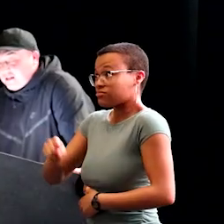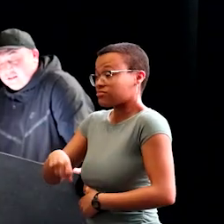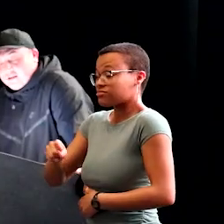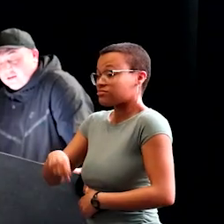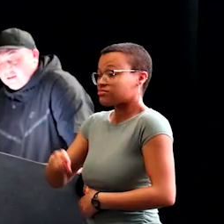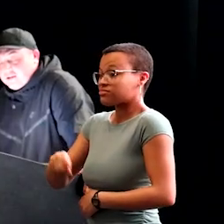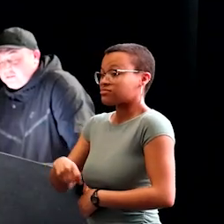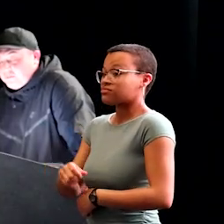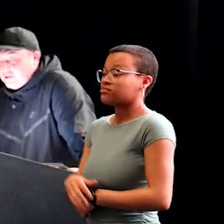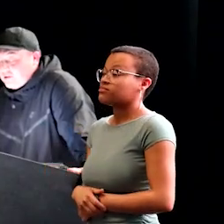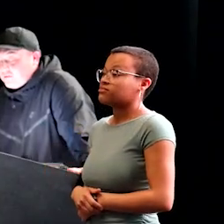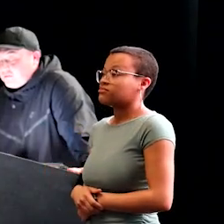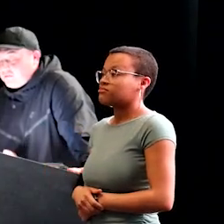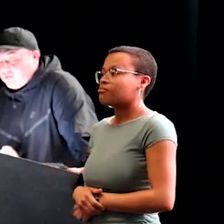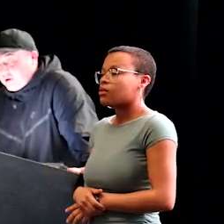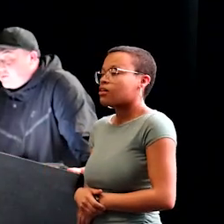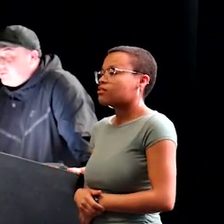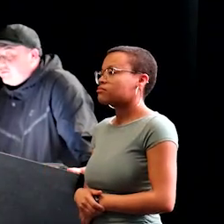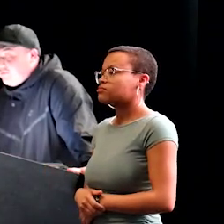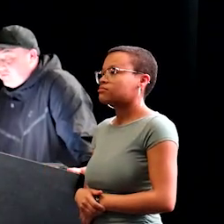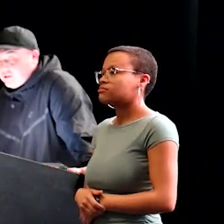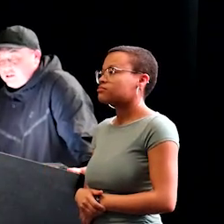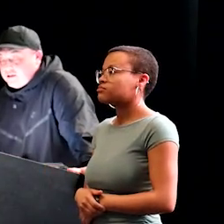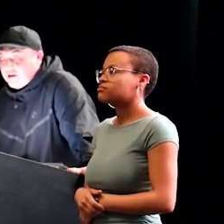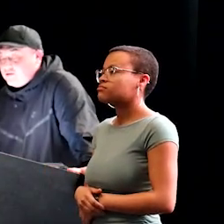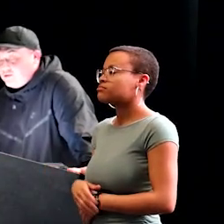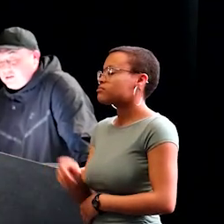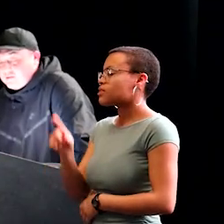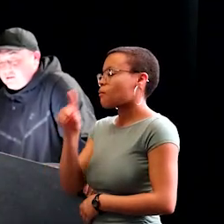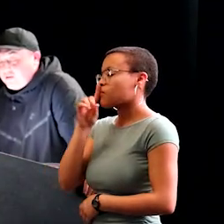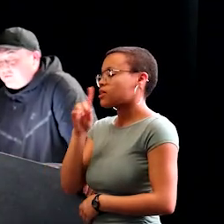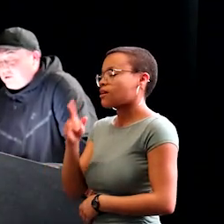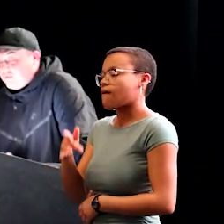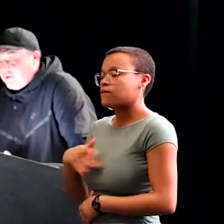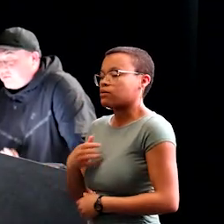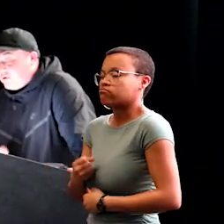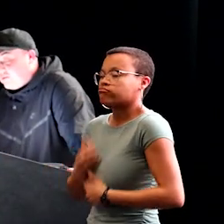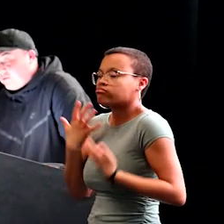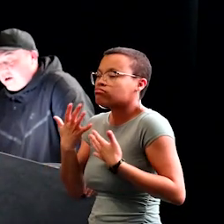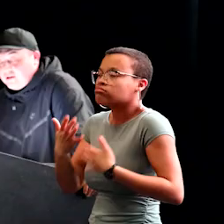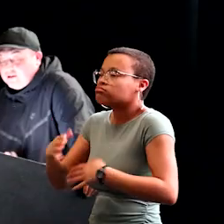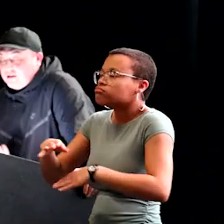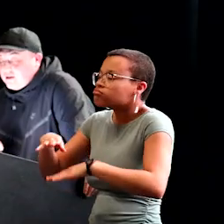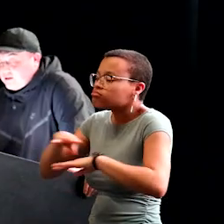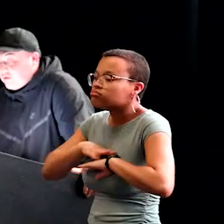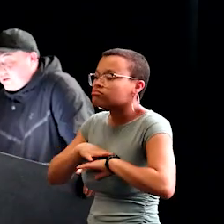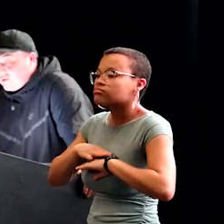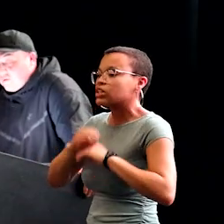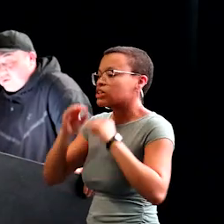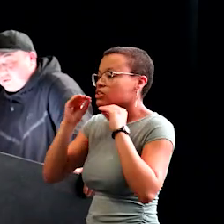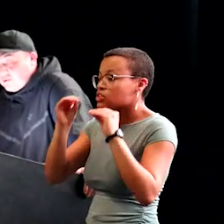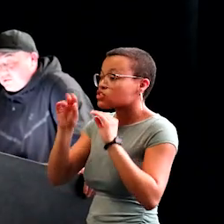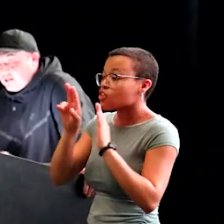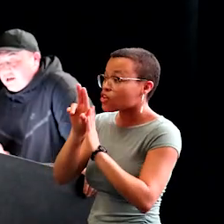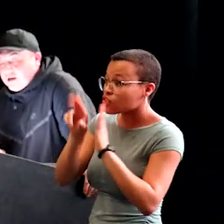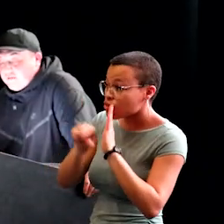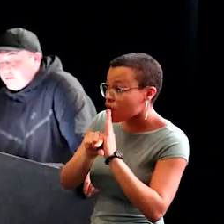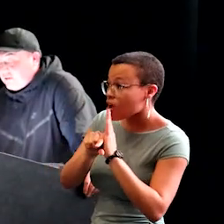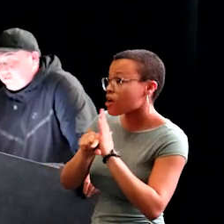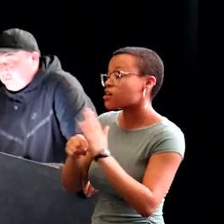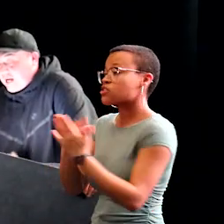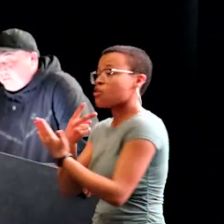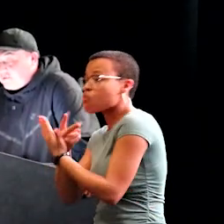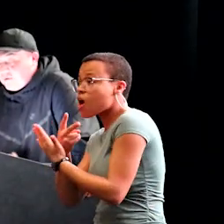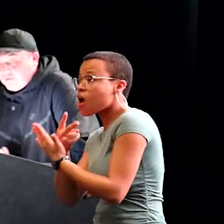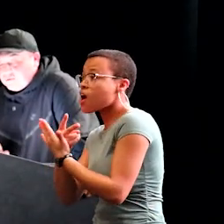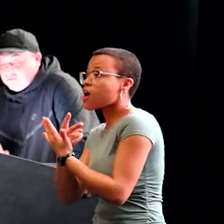than anything, it's been incredibly fulfilling and energizing. I've taught both undergrad and graduate courses, everything